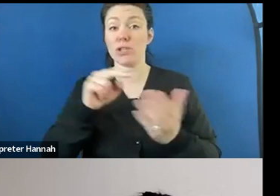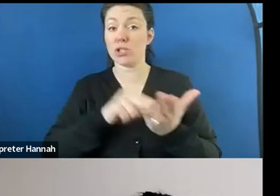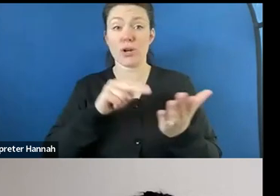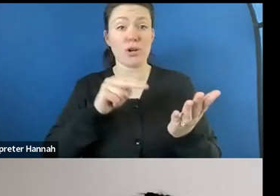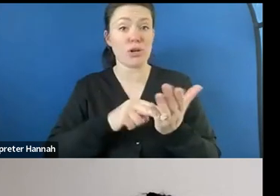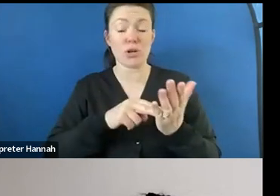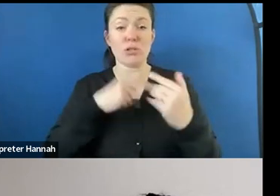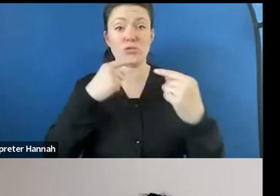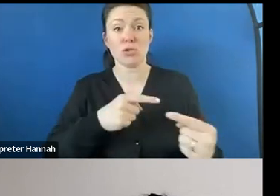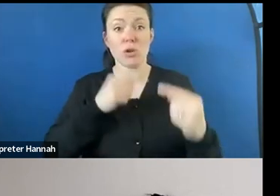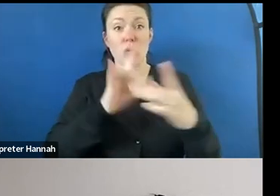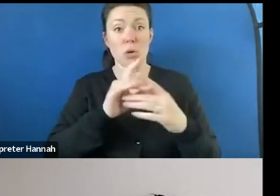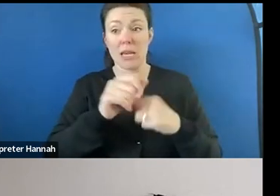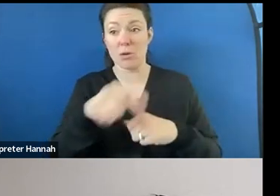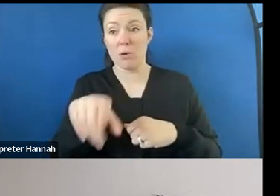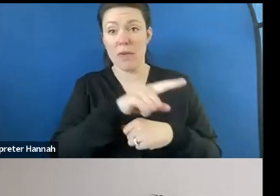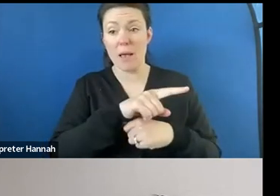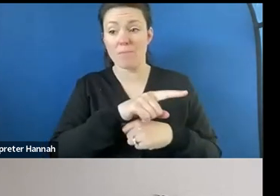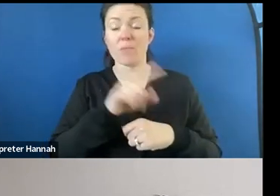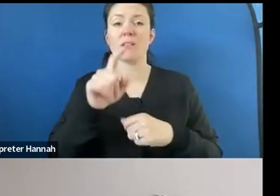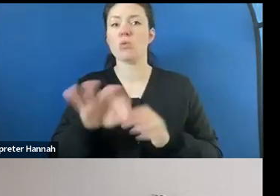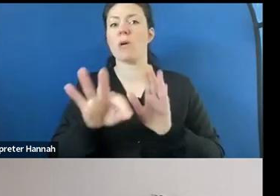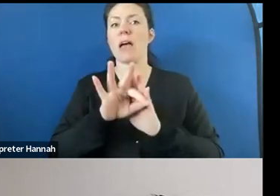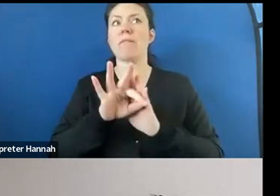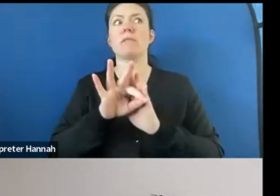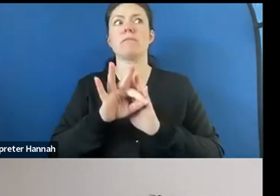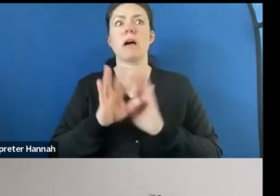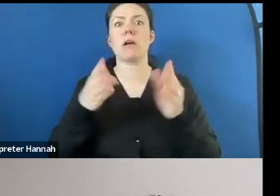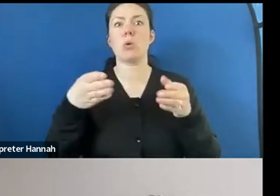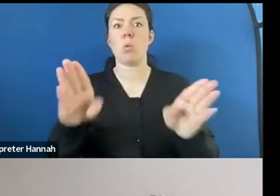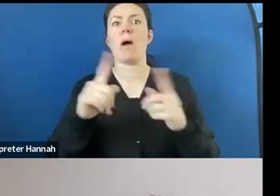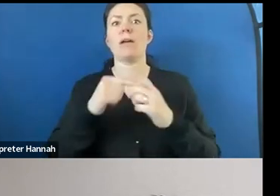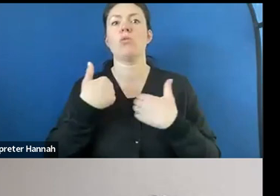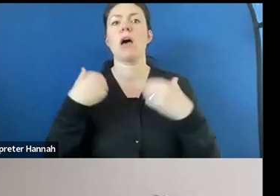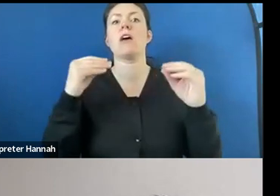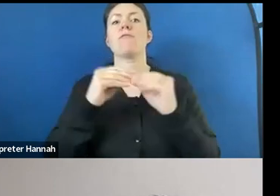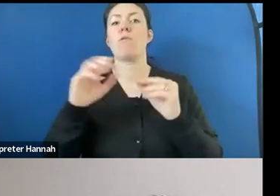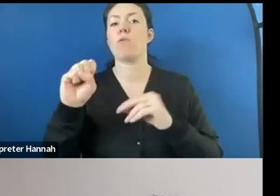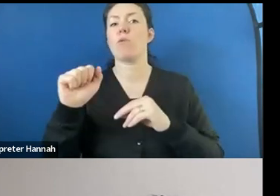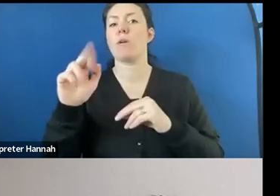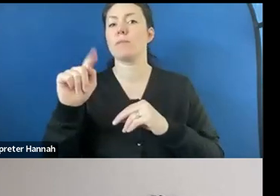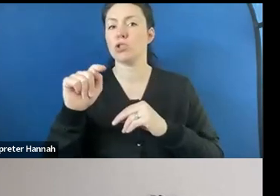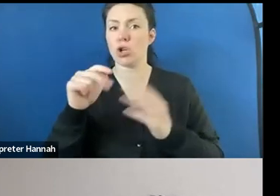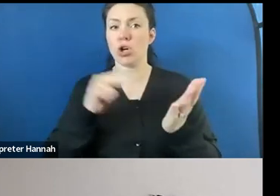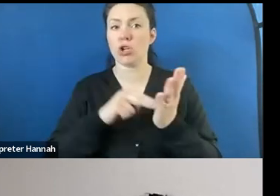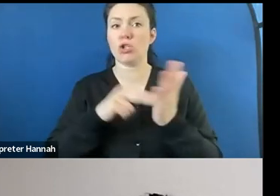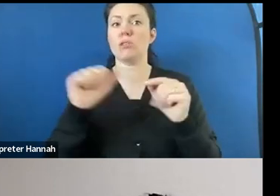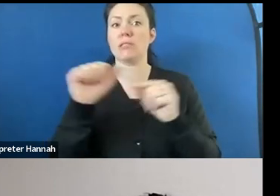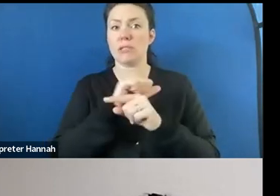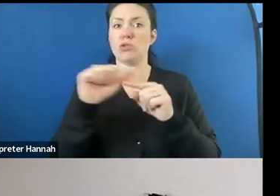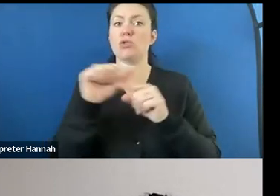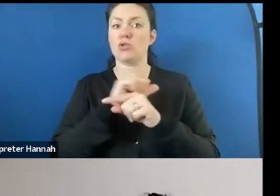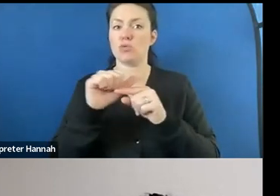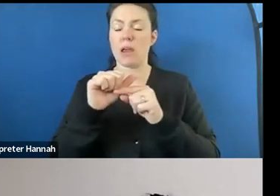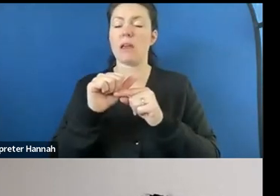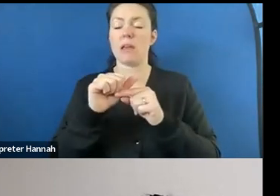to. So I think that finding a way to get more SART nurses trained in these different areas